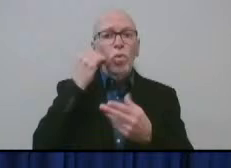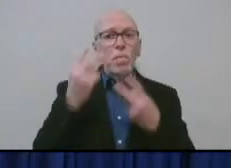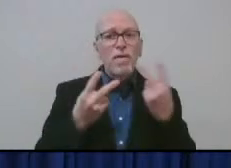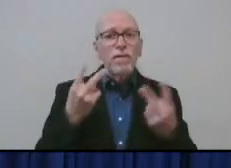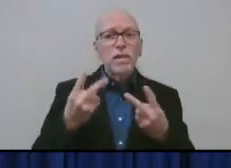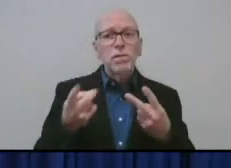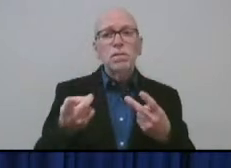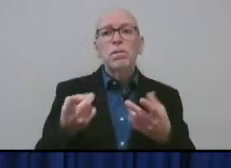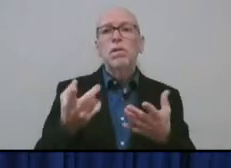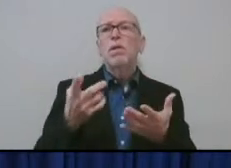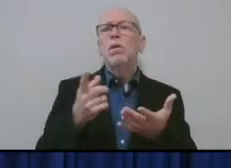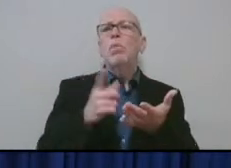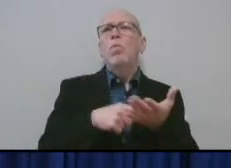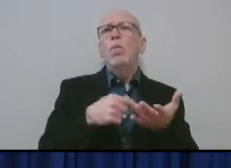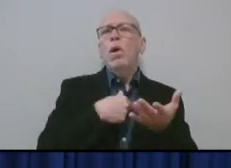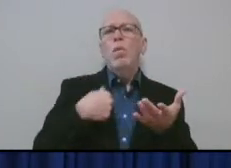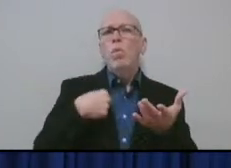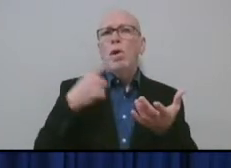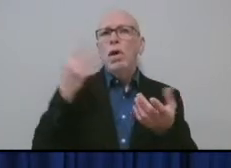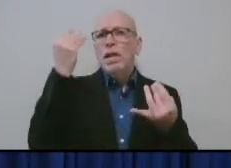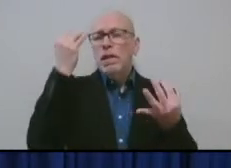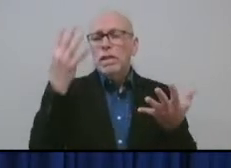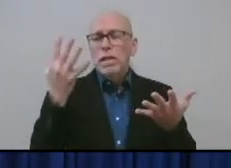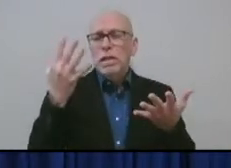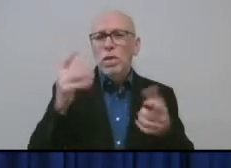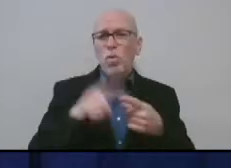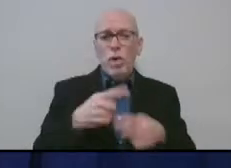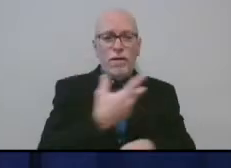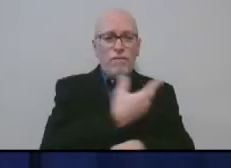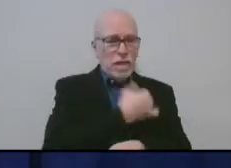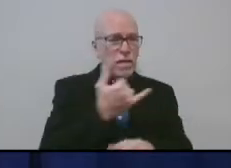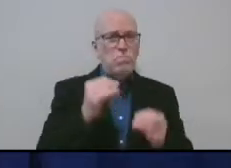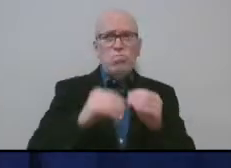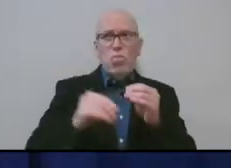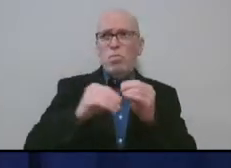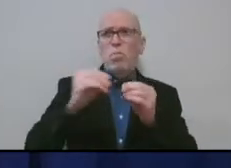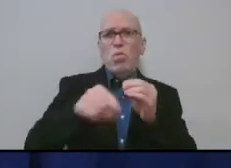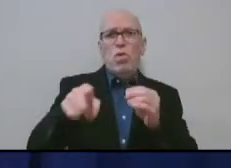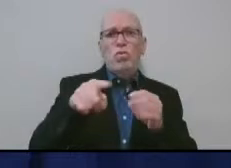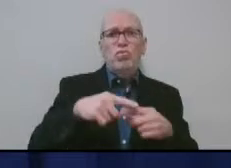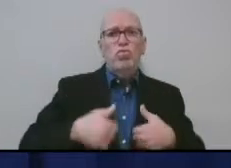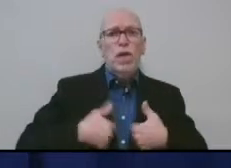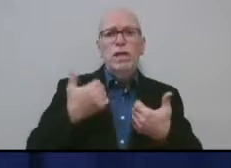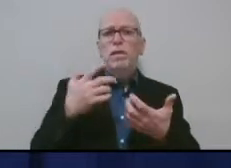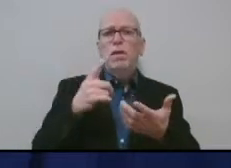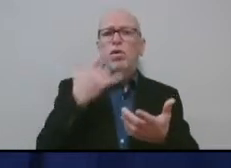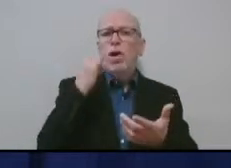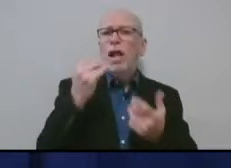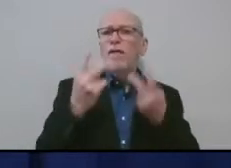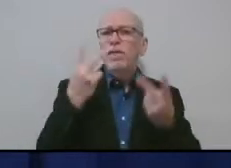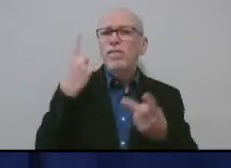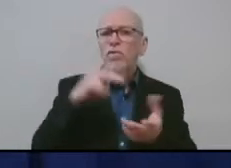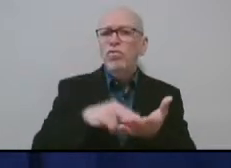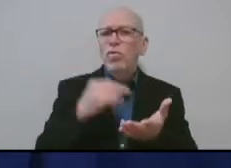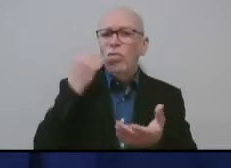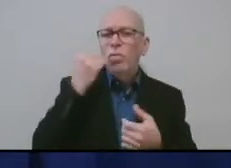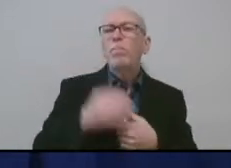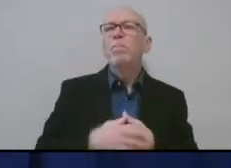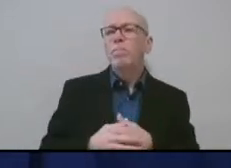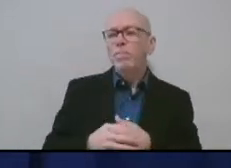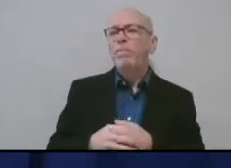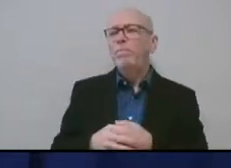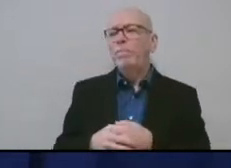factors that we're considering as the vaccine starts getting distributed to those residents? So I'm sure